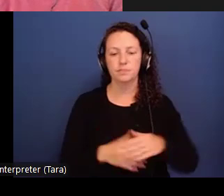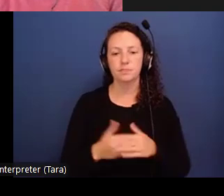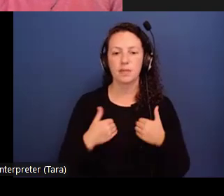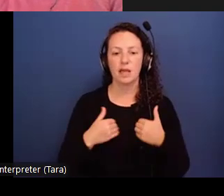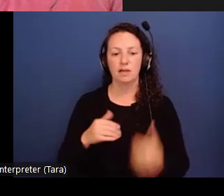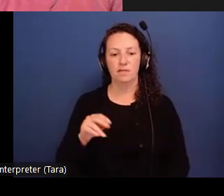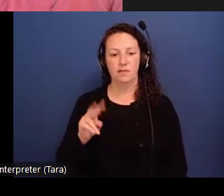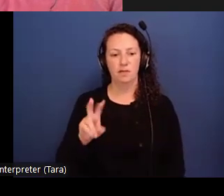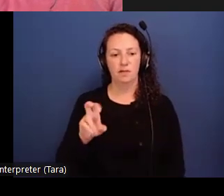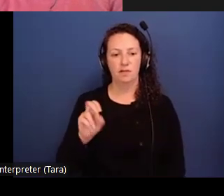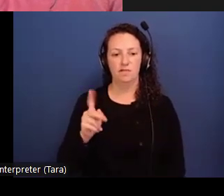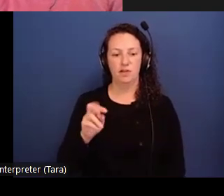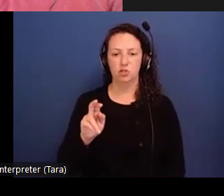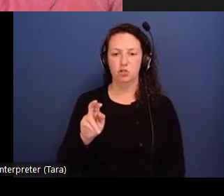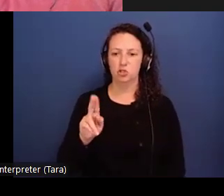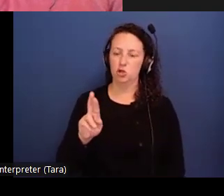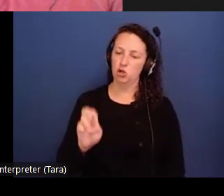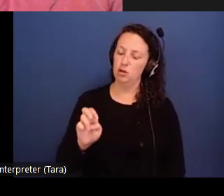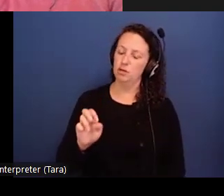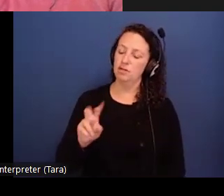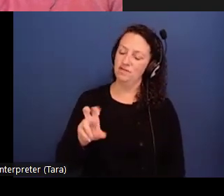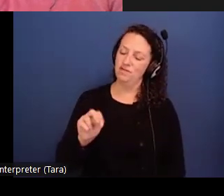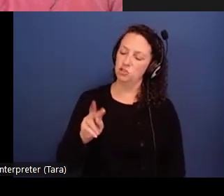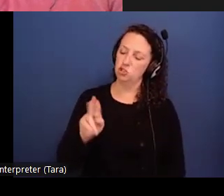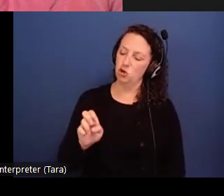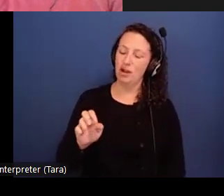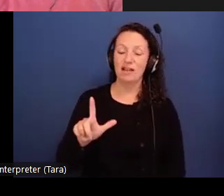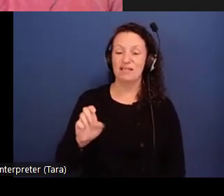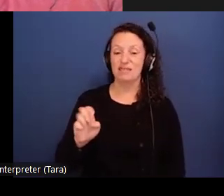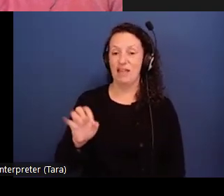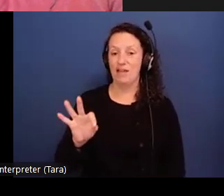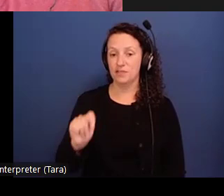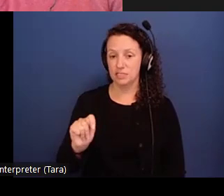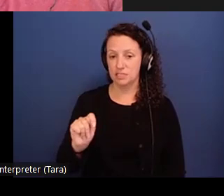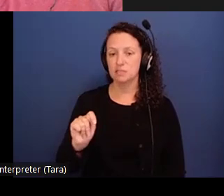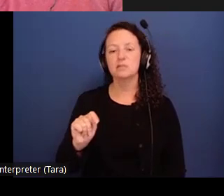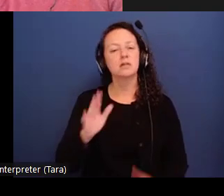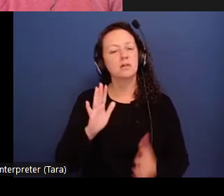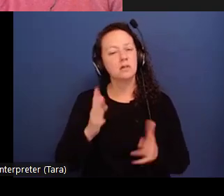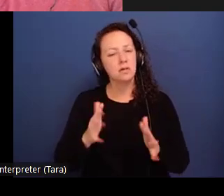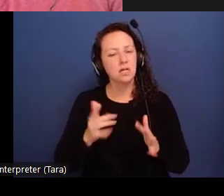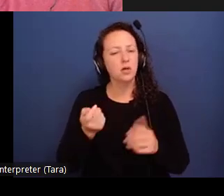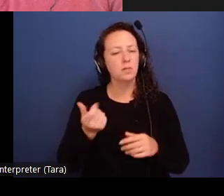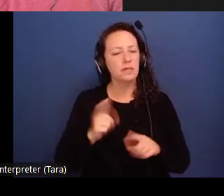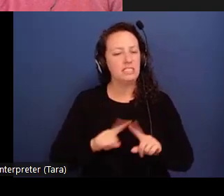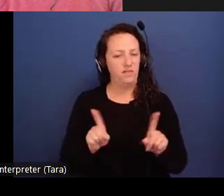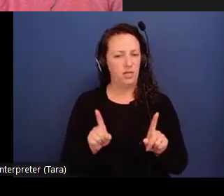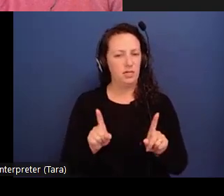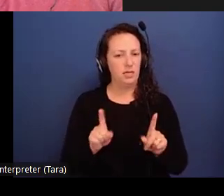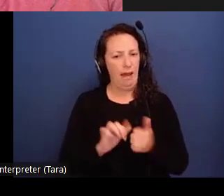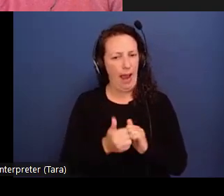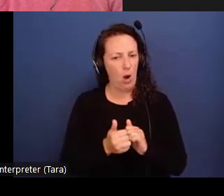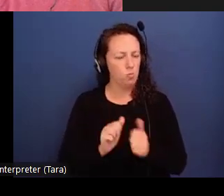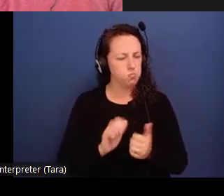is a pre-accelerator program that we will actually change a little bit the way that it's taken. So we will make it open source